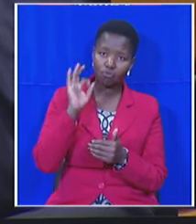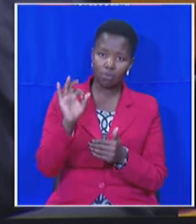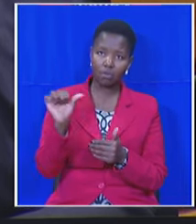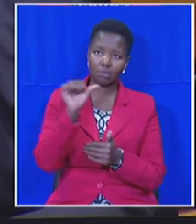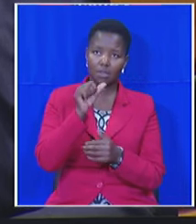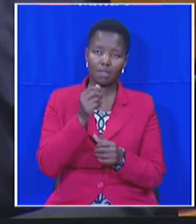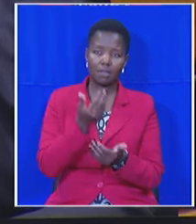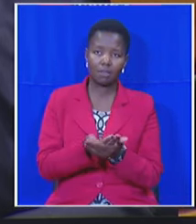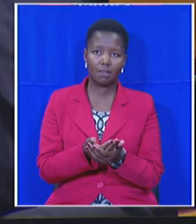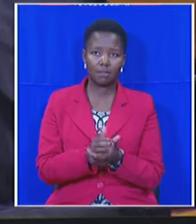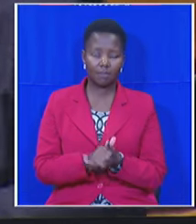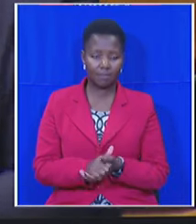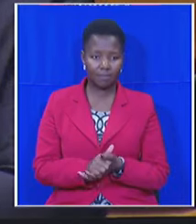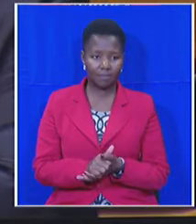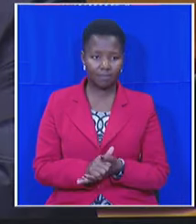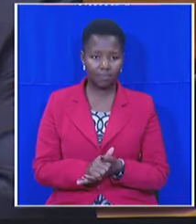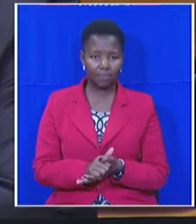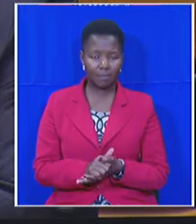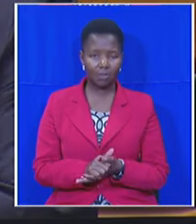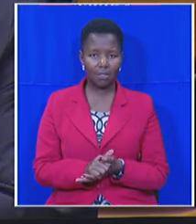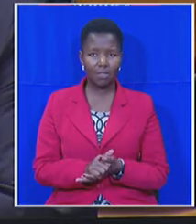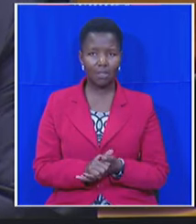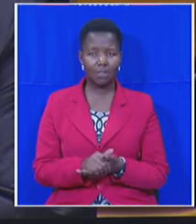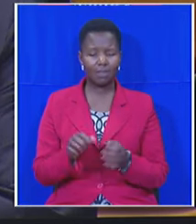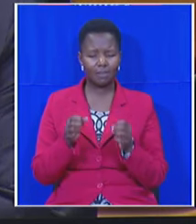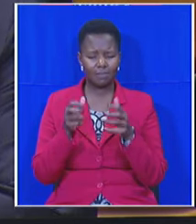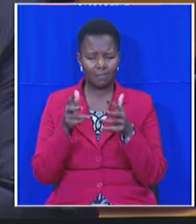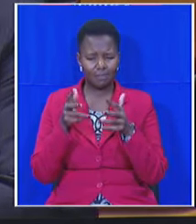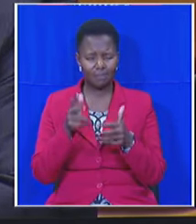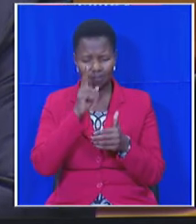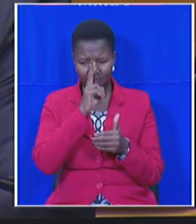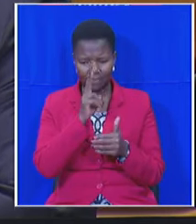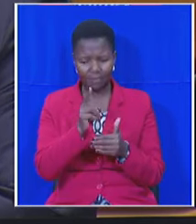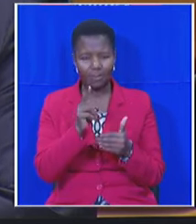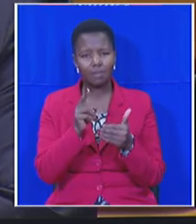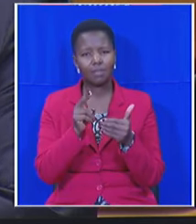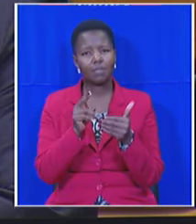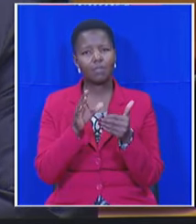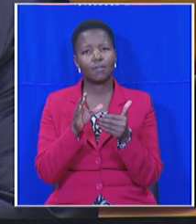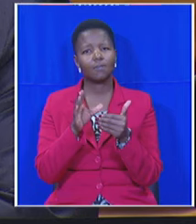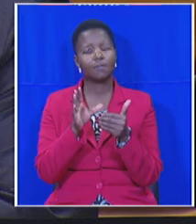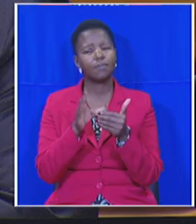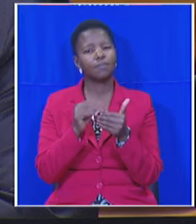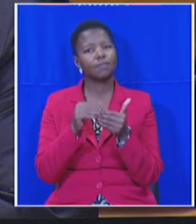you. Okay. Order, I now put the vote again. Are there any objections?